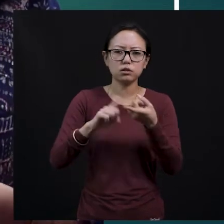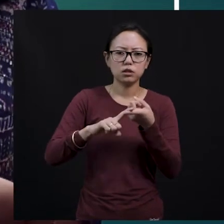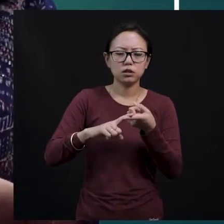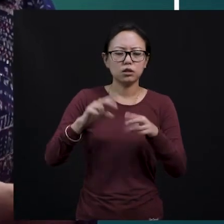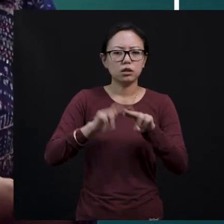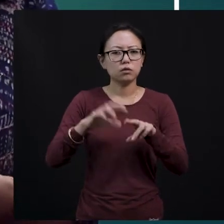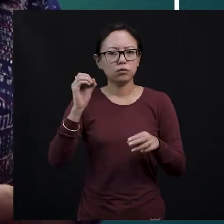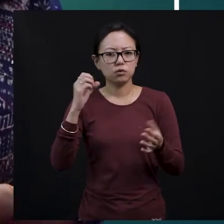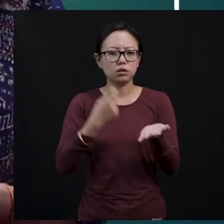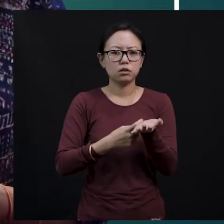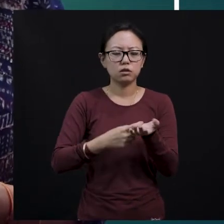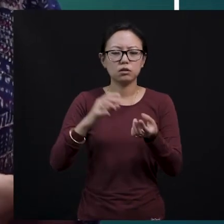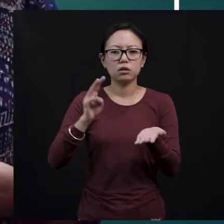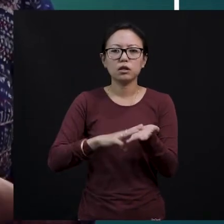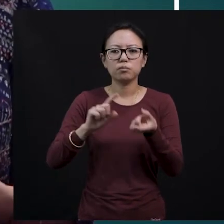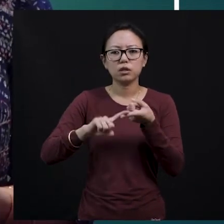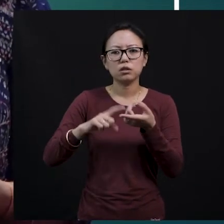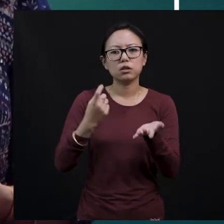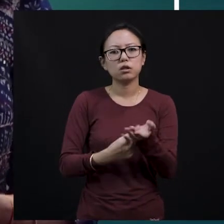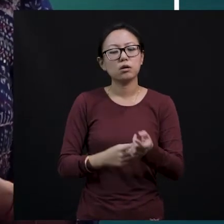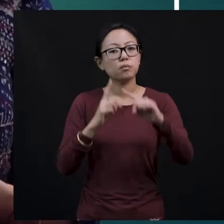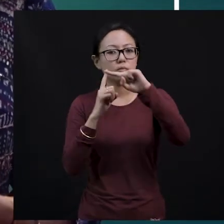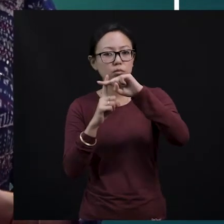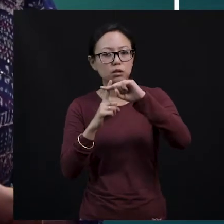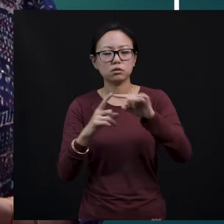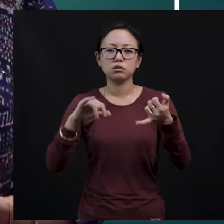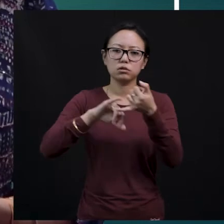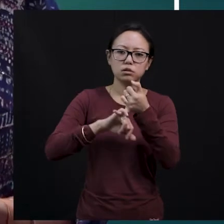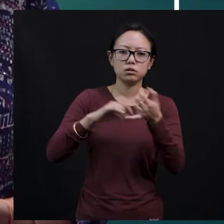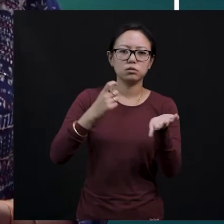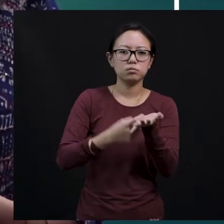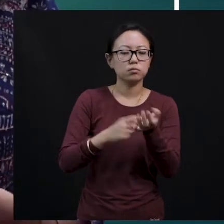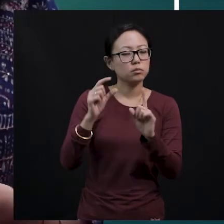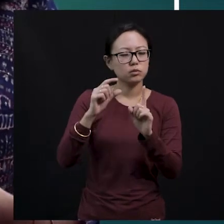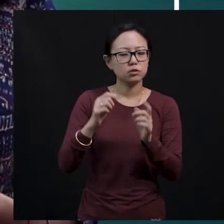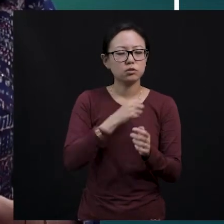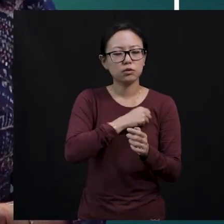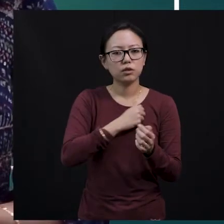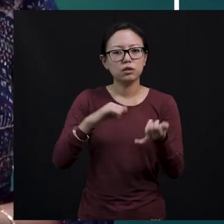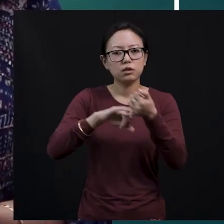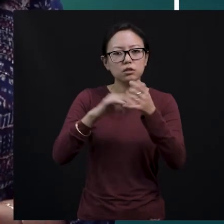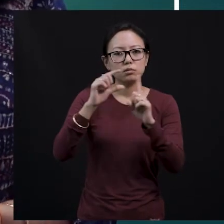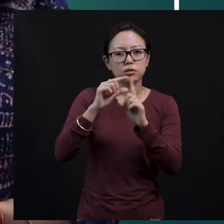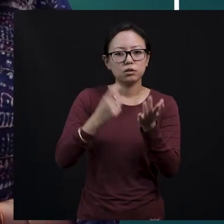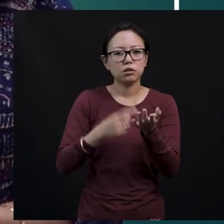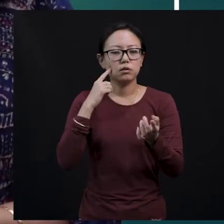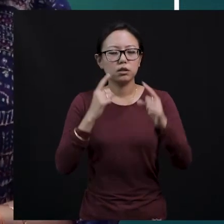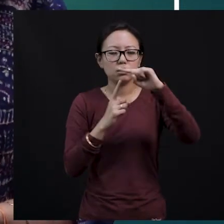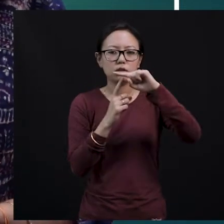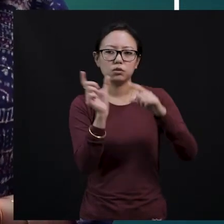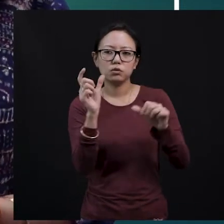a spiritual guru. And because he wanted to go on the path of spirituality, he found one